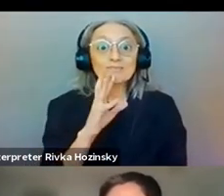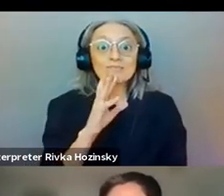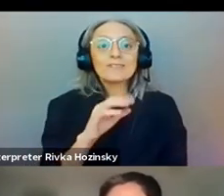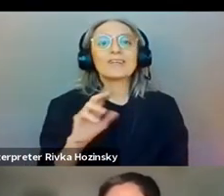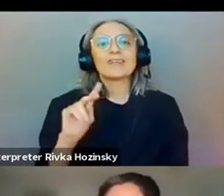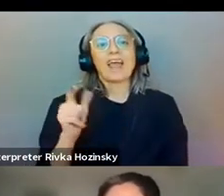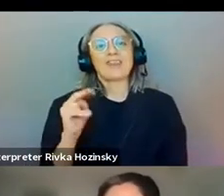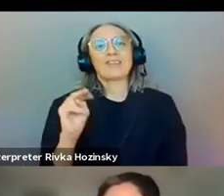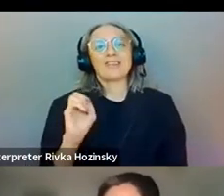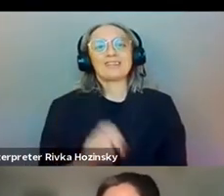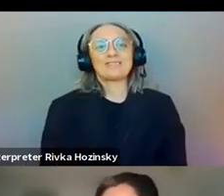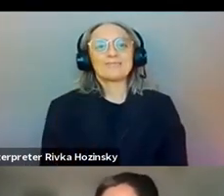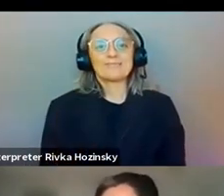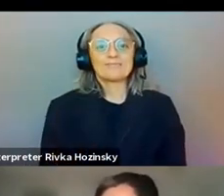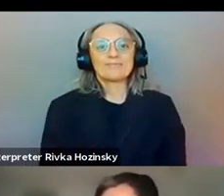Catherine.